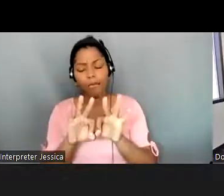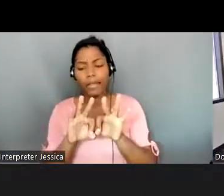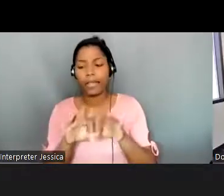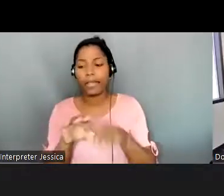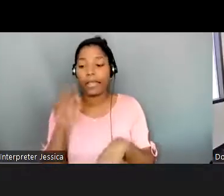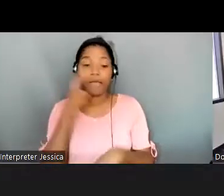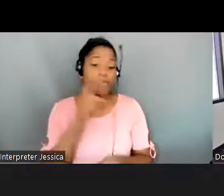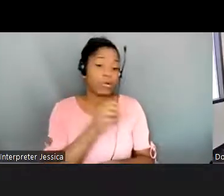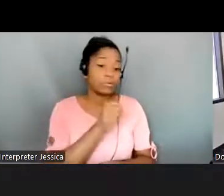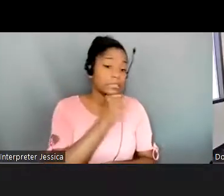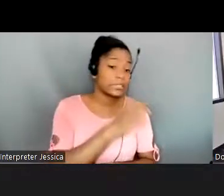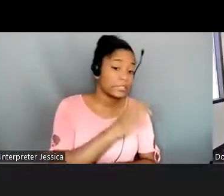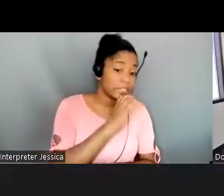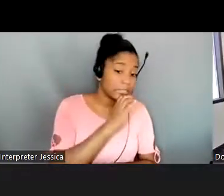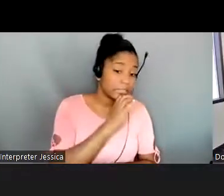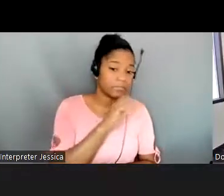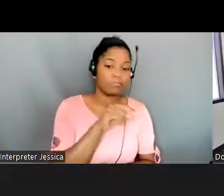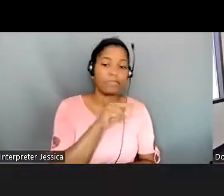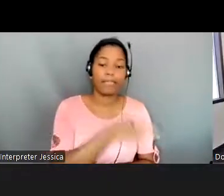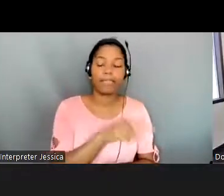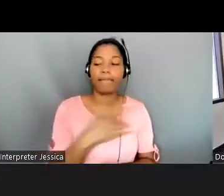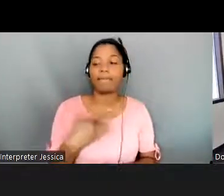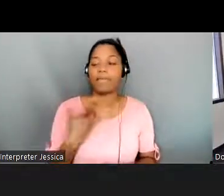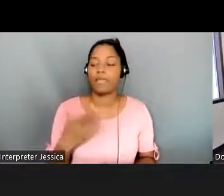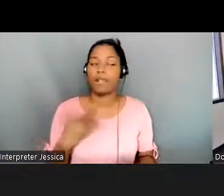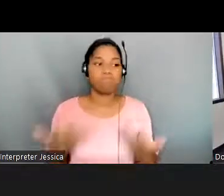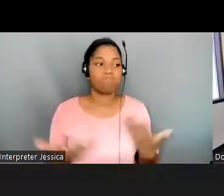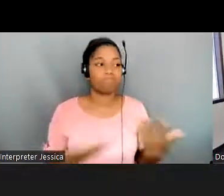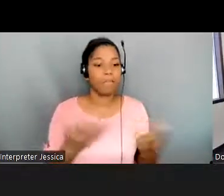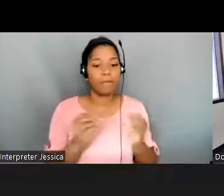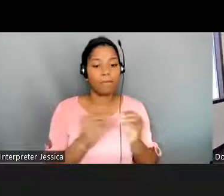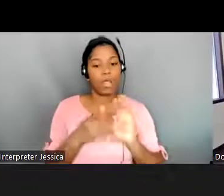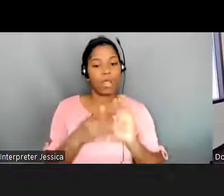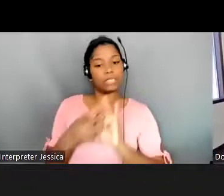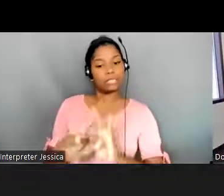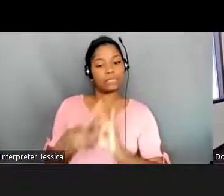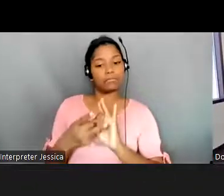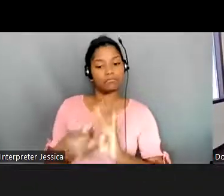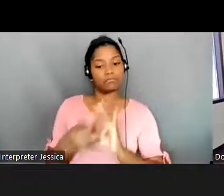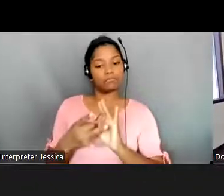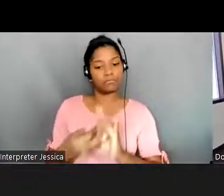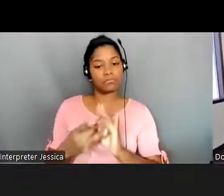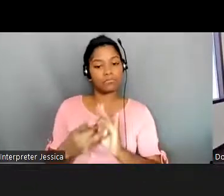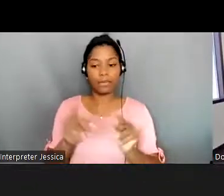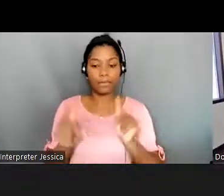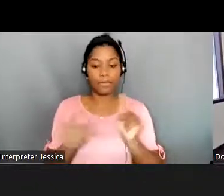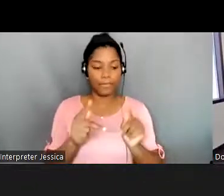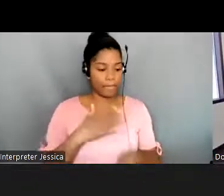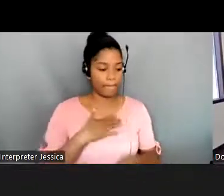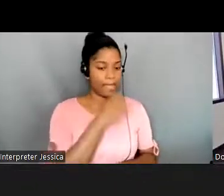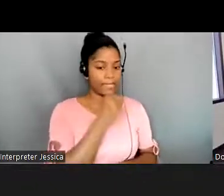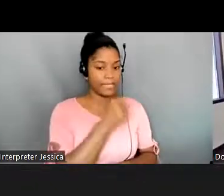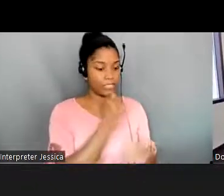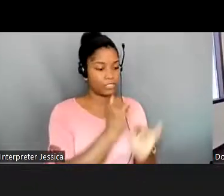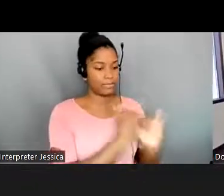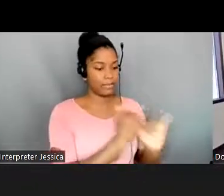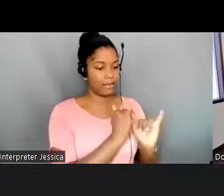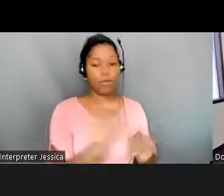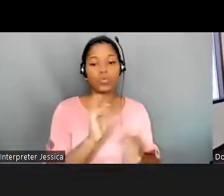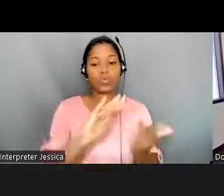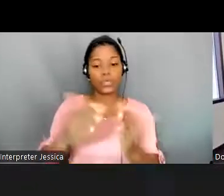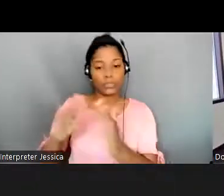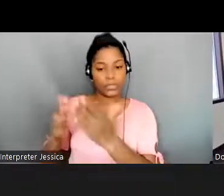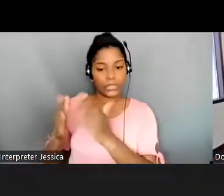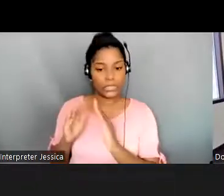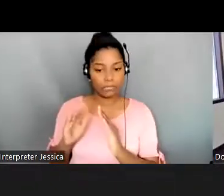older adults, they report that they feel much more connected with people their own age as well as their community, and they definitely